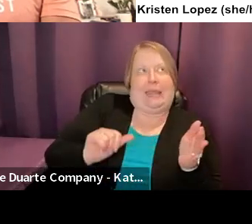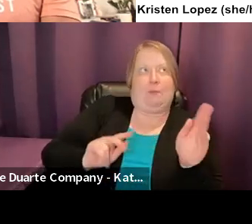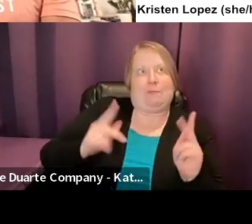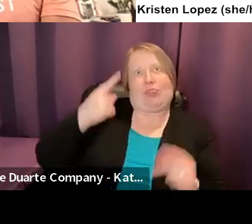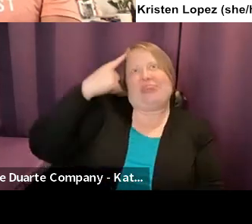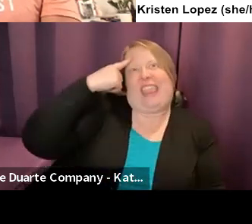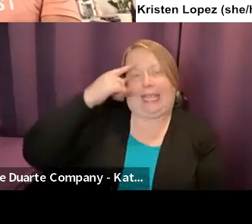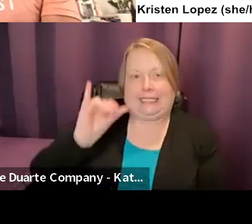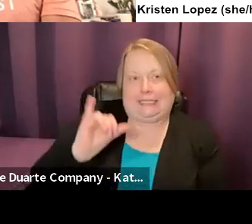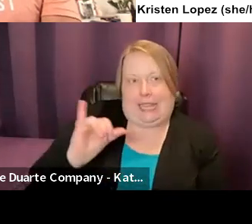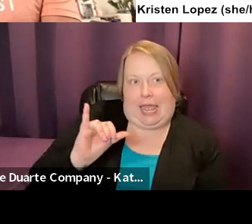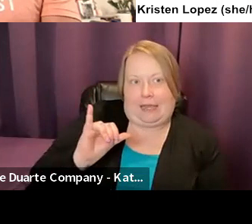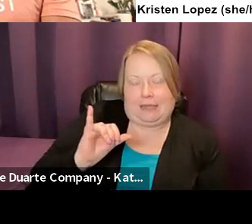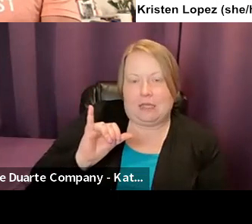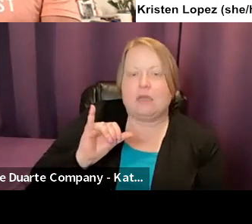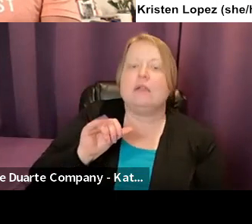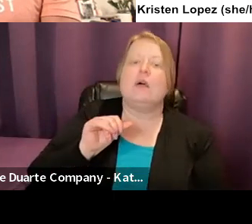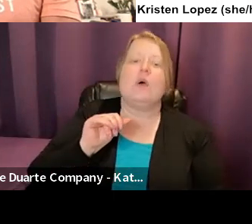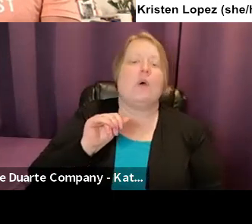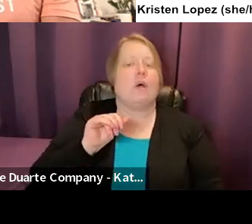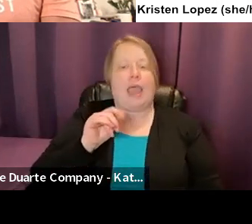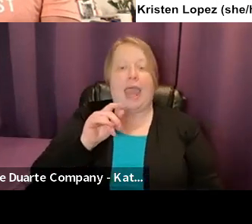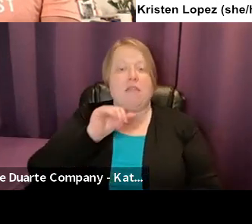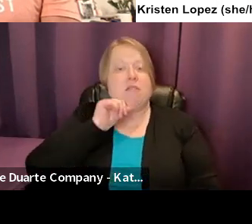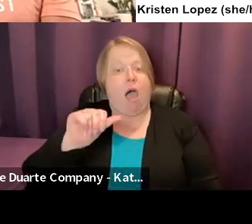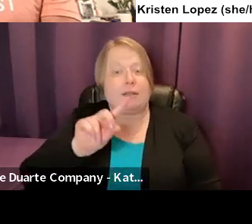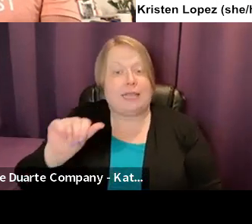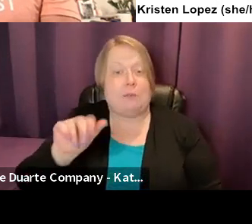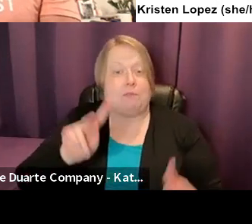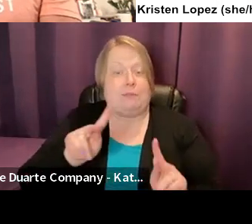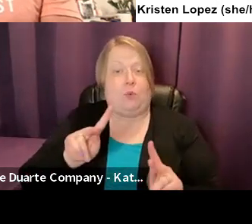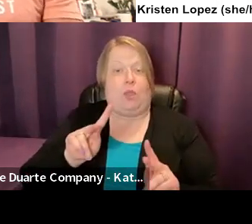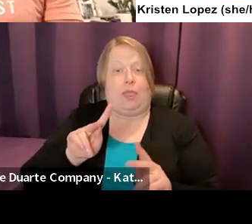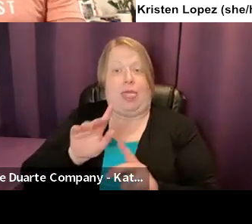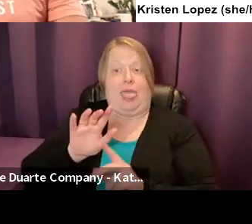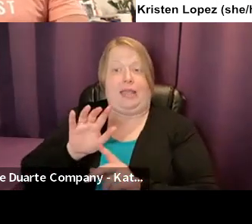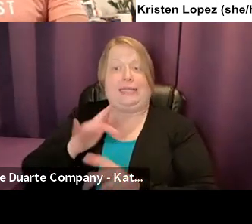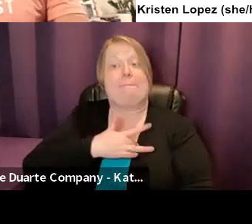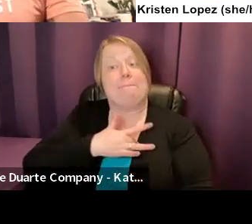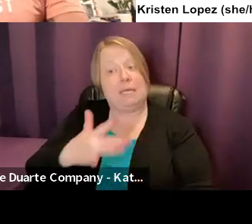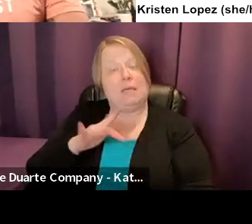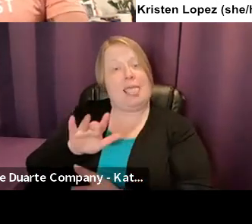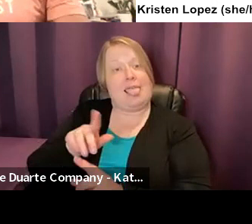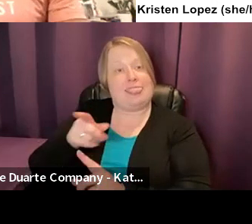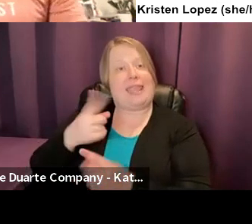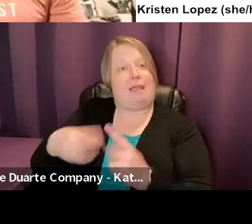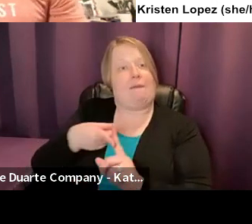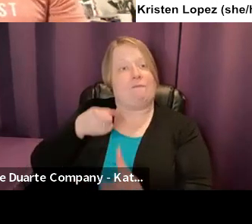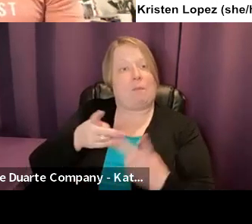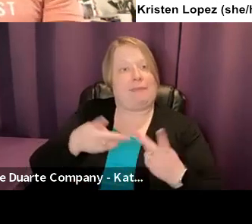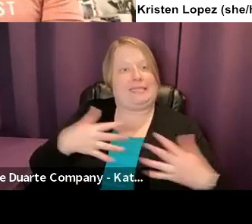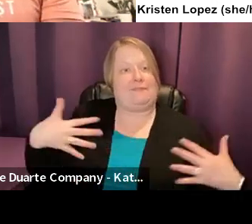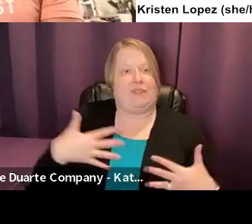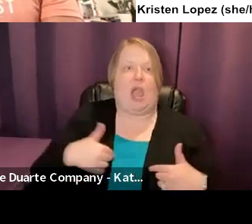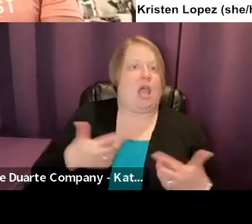And where did non-disabled people come from a lot of the time is from a place of fear. I don't want to become disabled. I'm